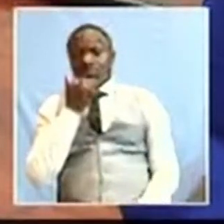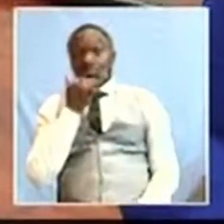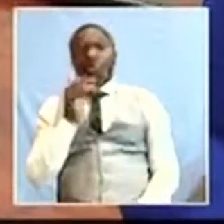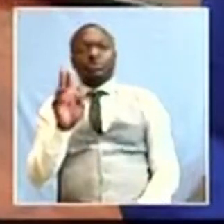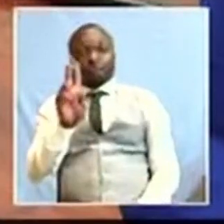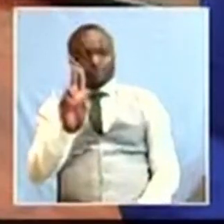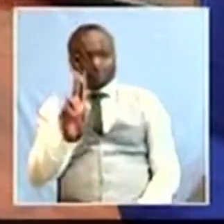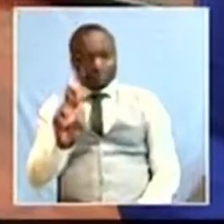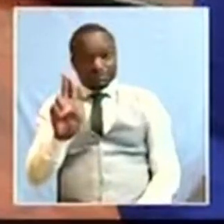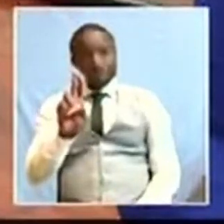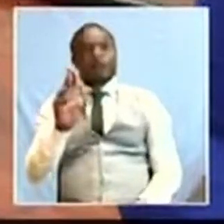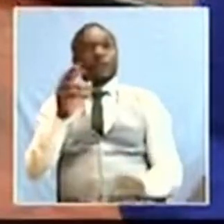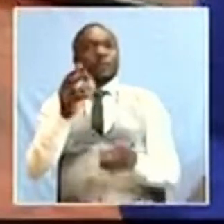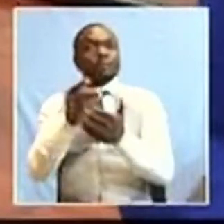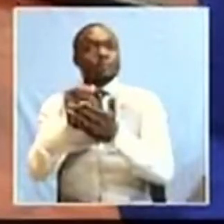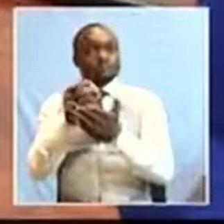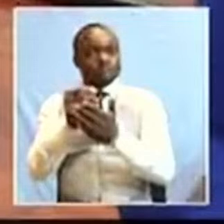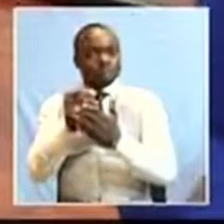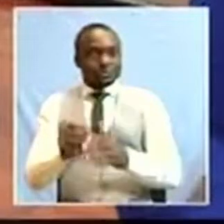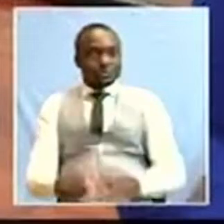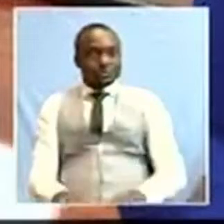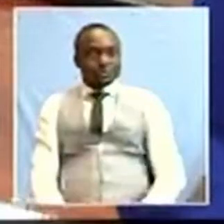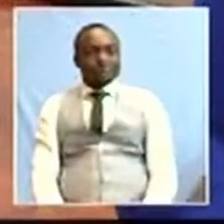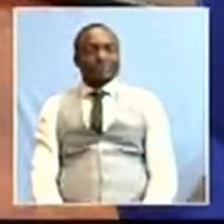Misapplication of funds.